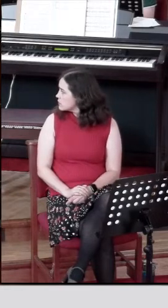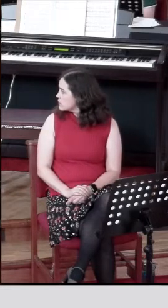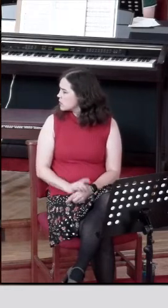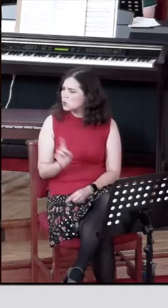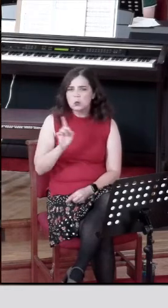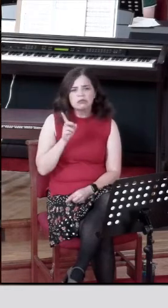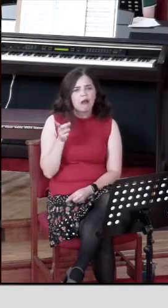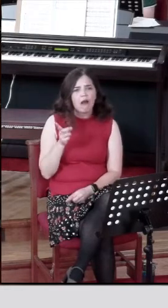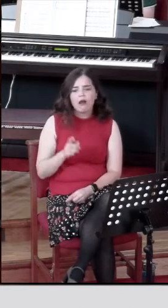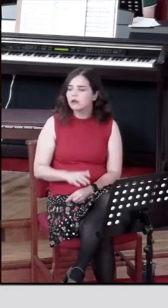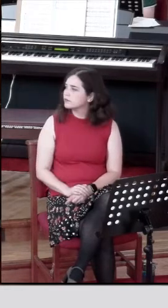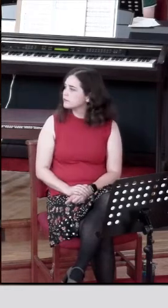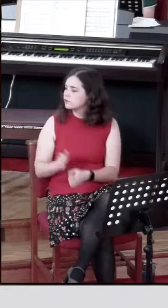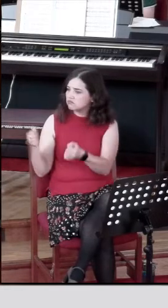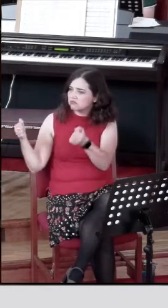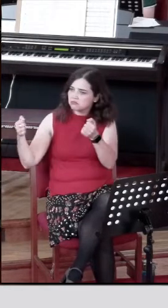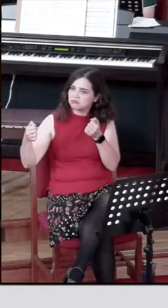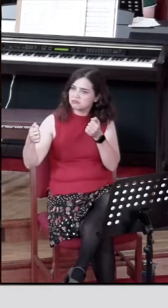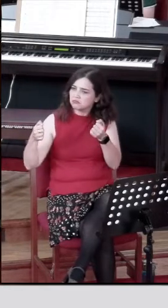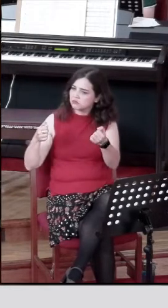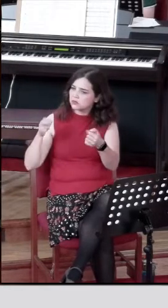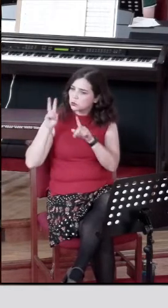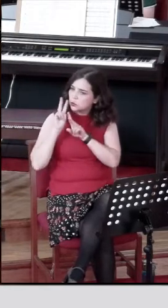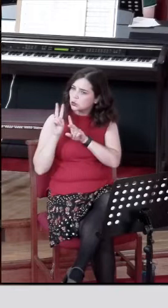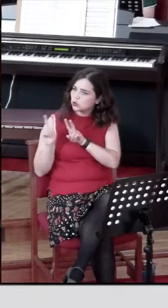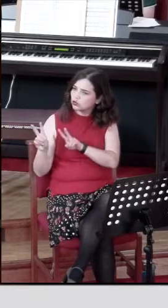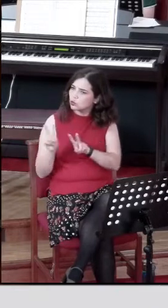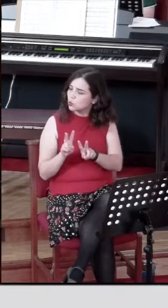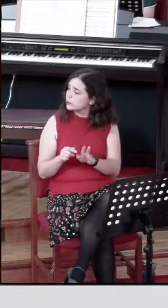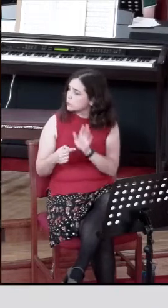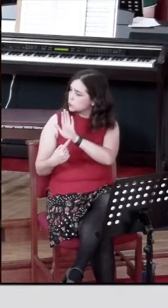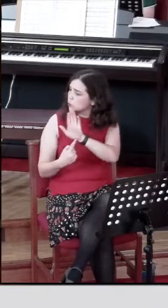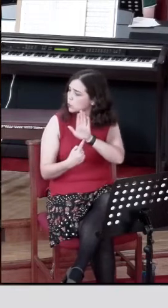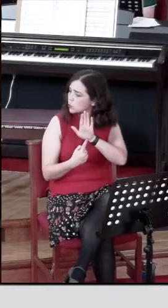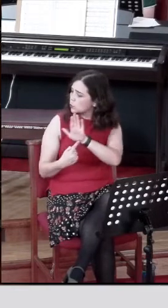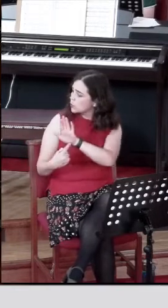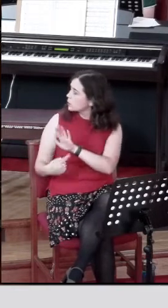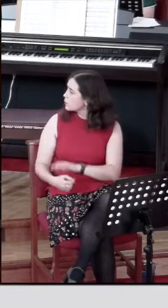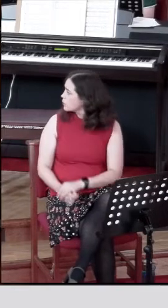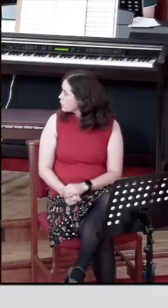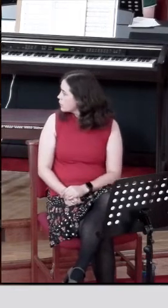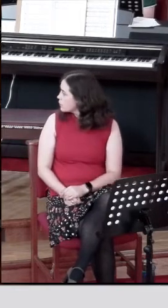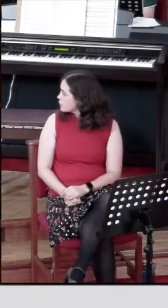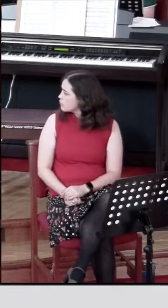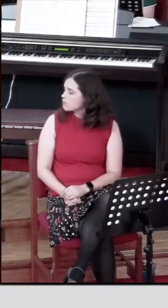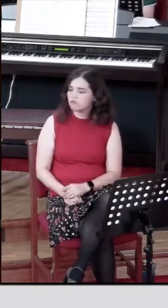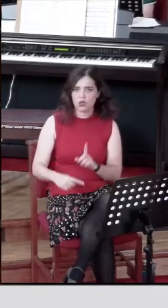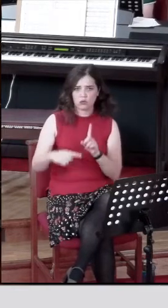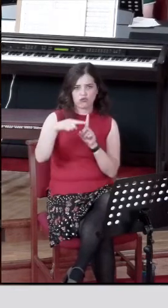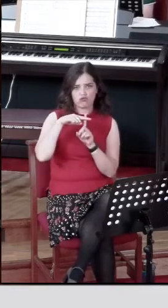What's that? You want to turn around and let people see? Iona? That's it, everybody see? We've got a...